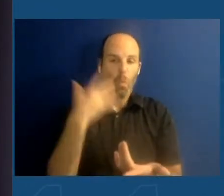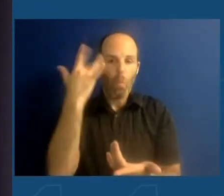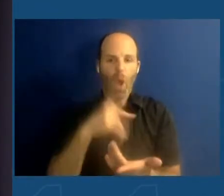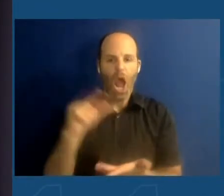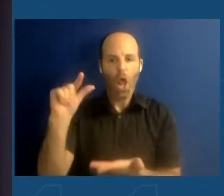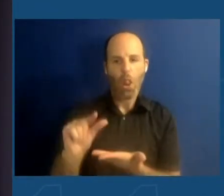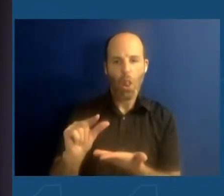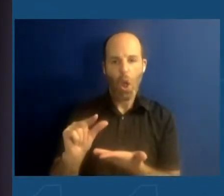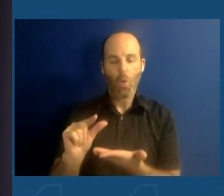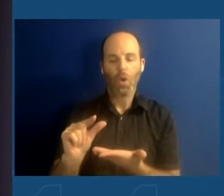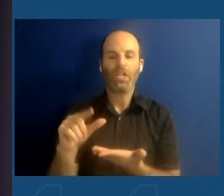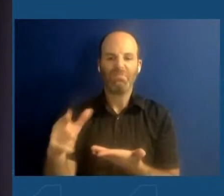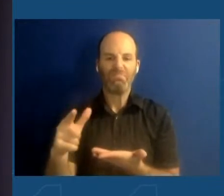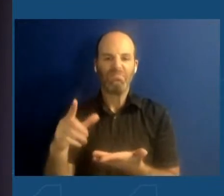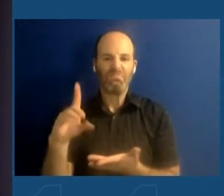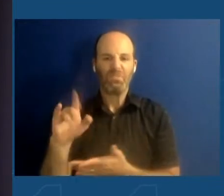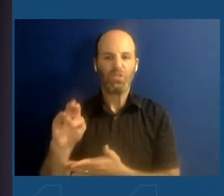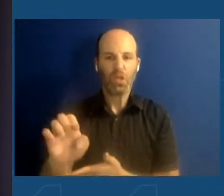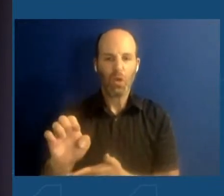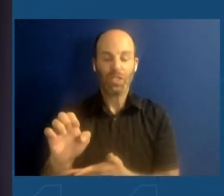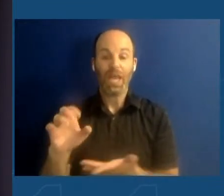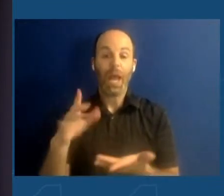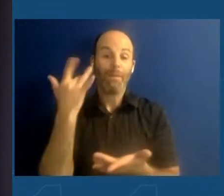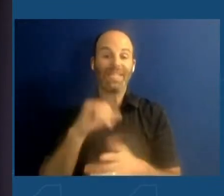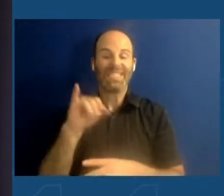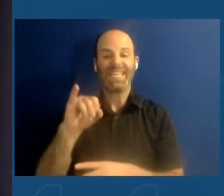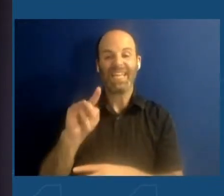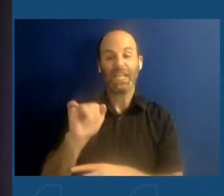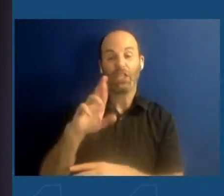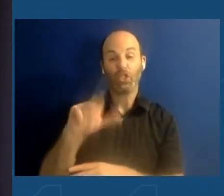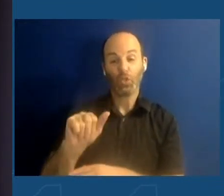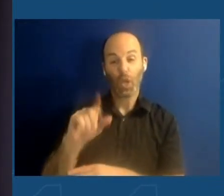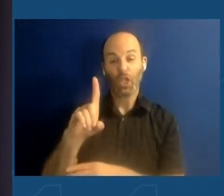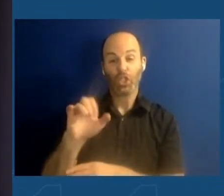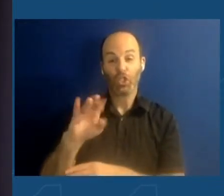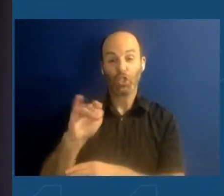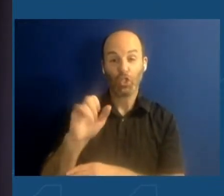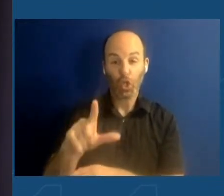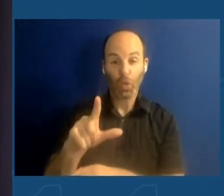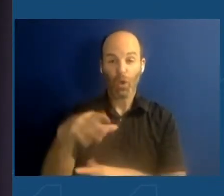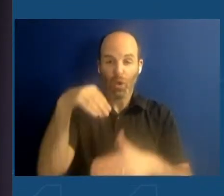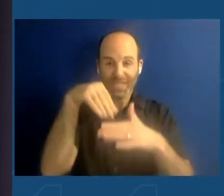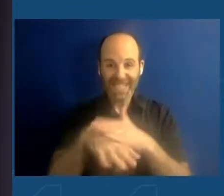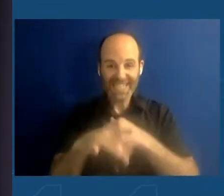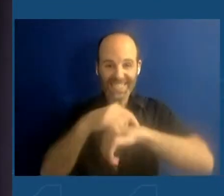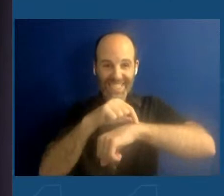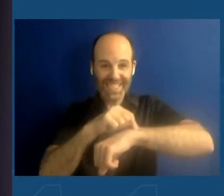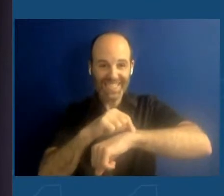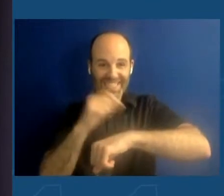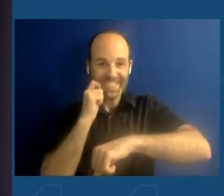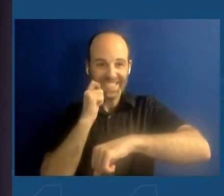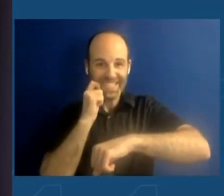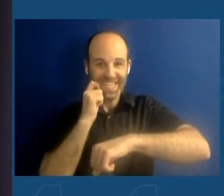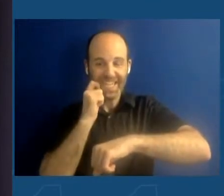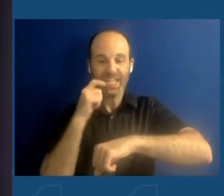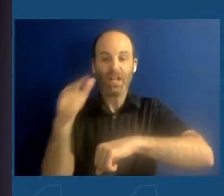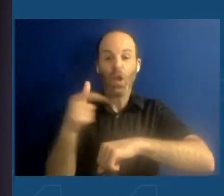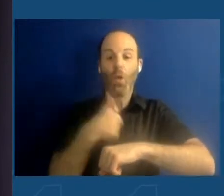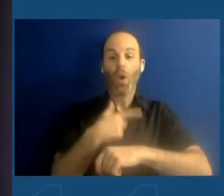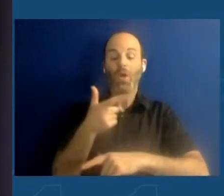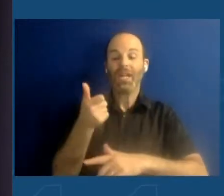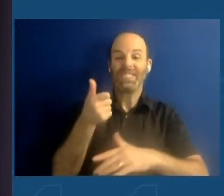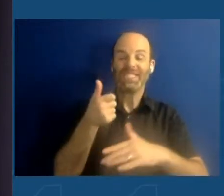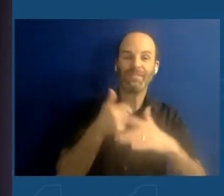intradermal administration goes into the skin where we have more immunogenicity of the dose. There are